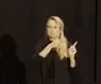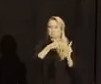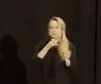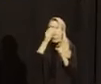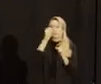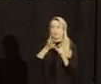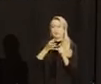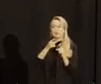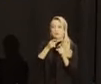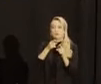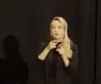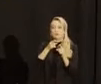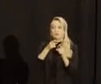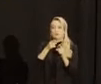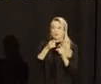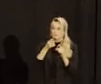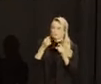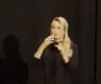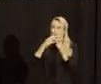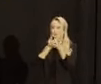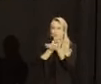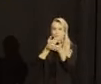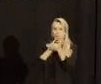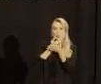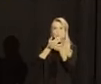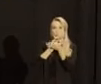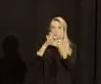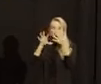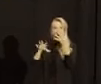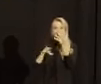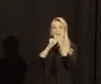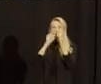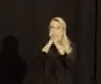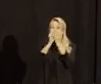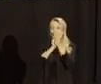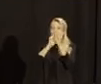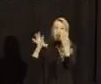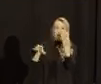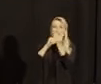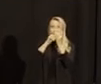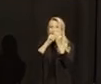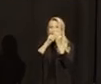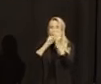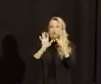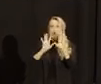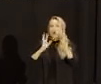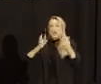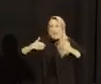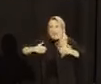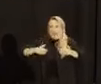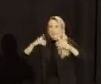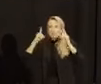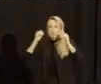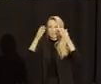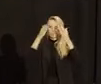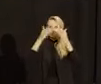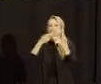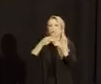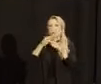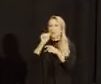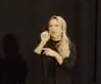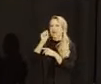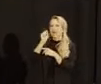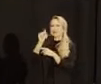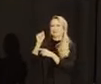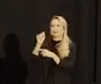anything new that they have to craft or research or introduce. It's already out there. So the Asset Act is a bill